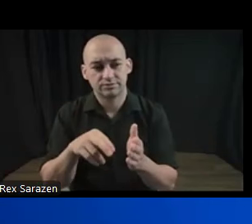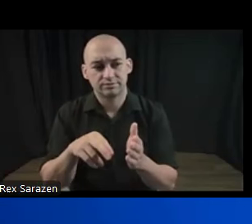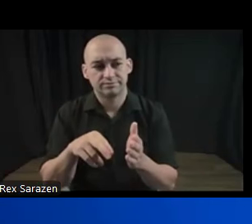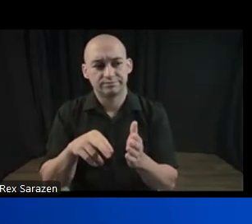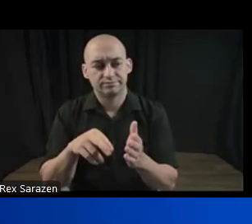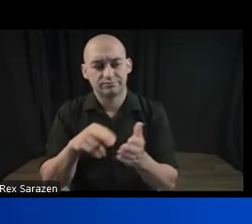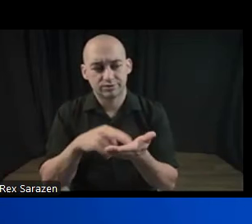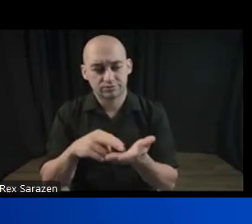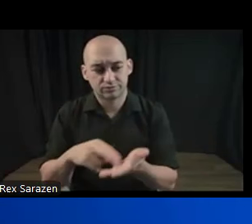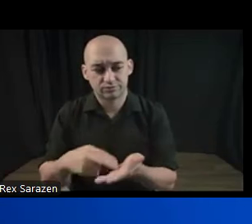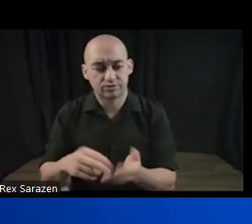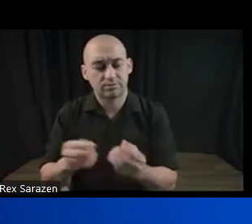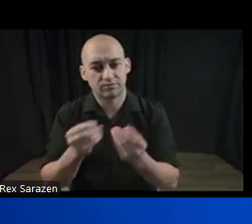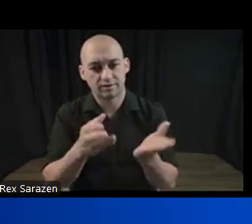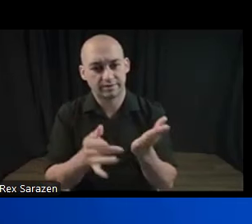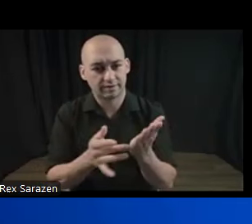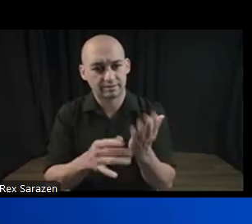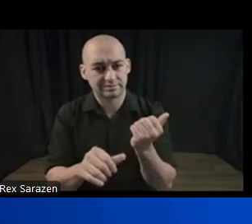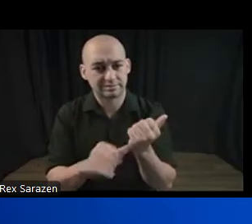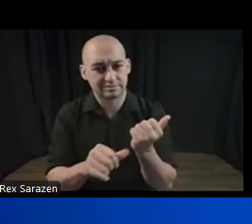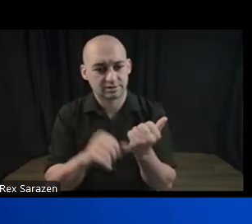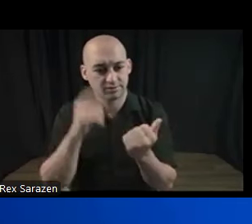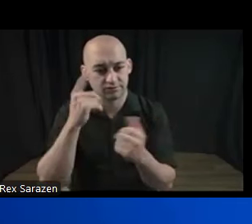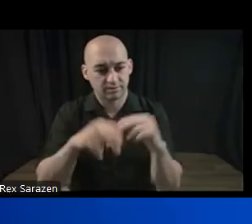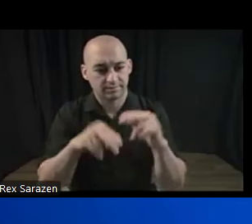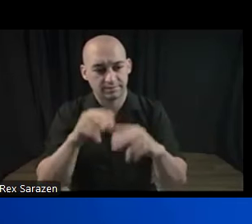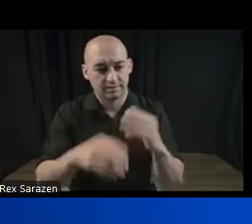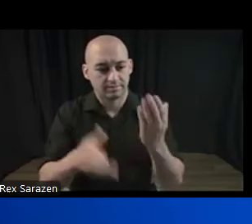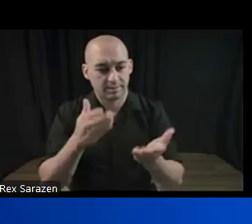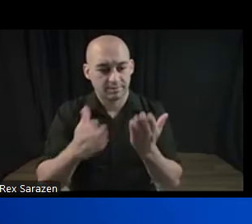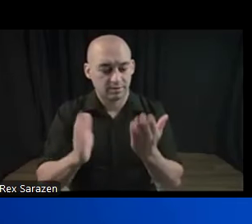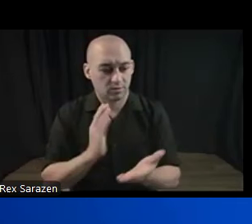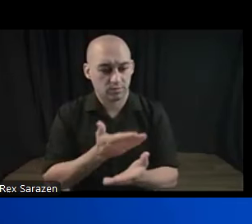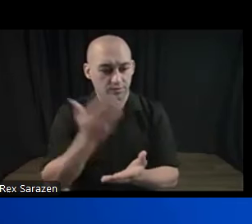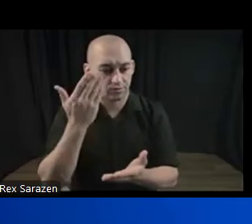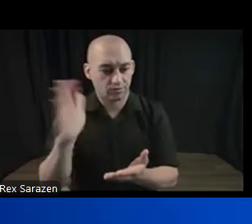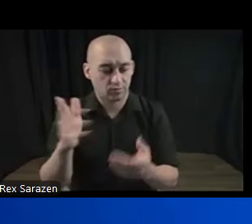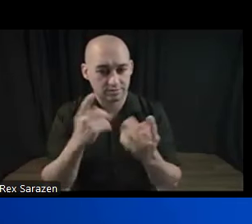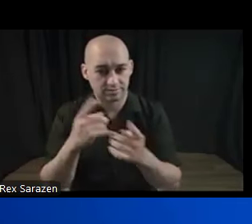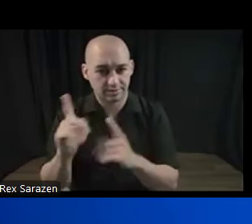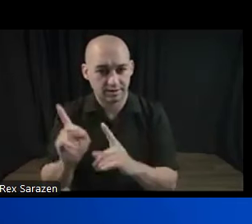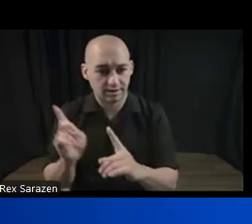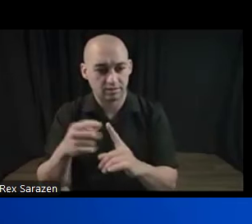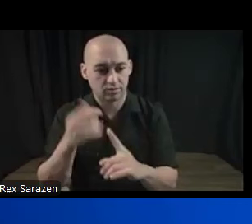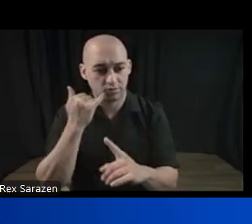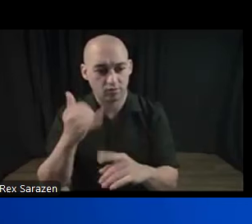facilities. And those are things that we may not know is happening until you maybe call in a